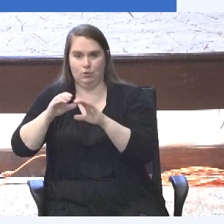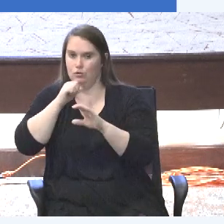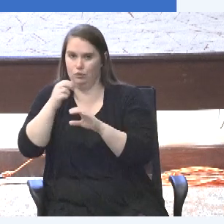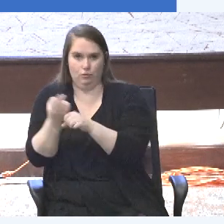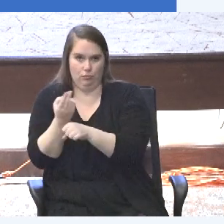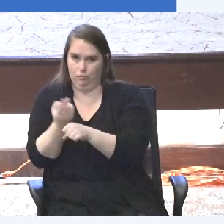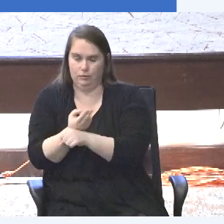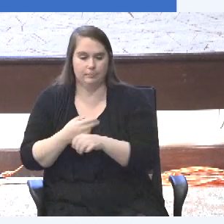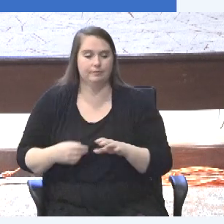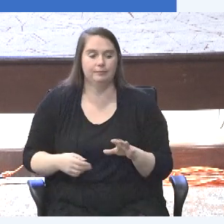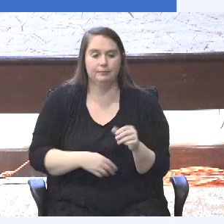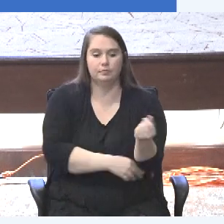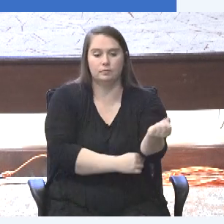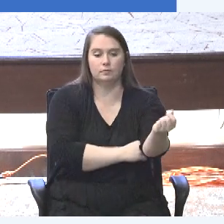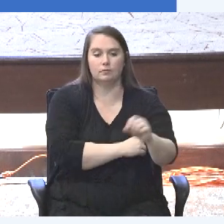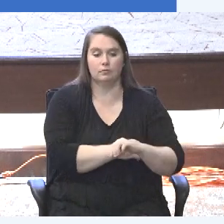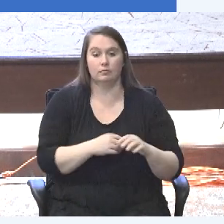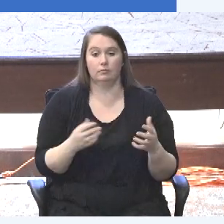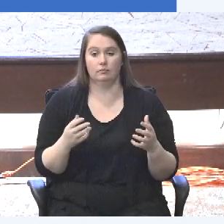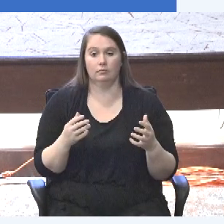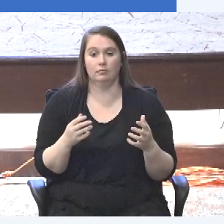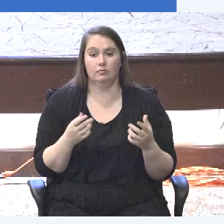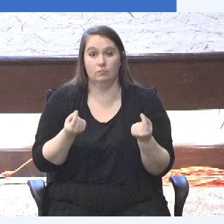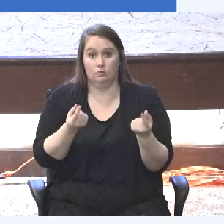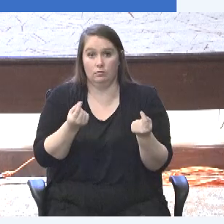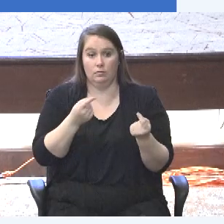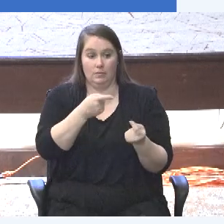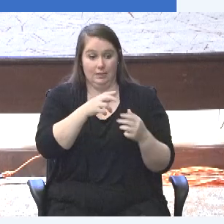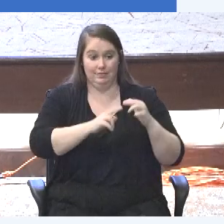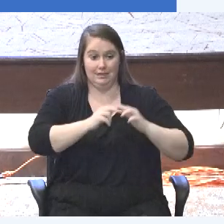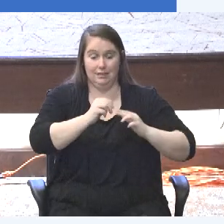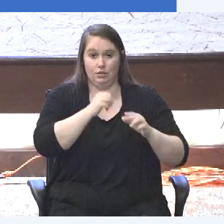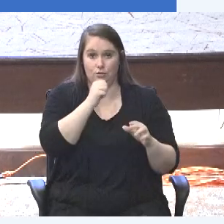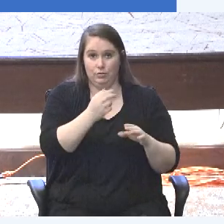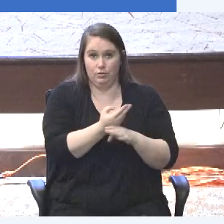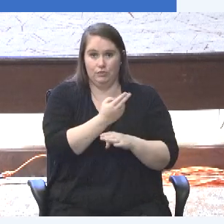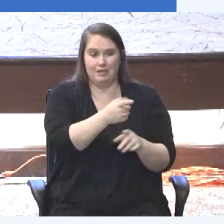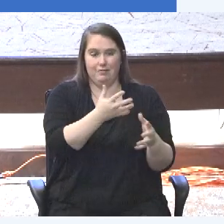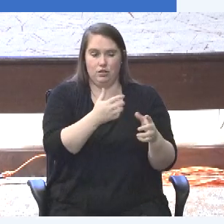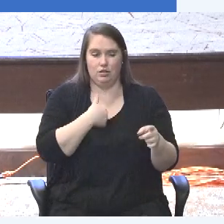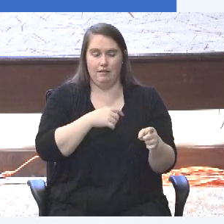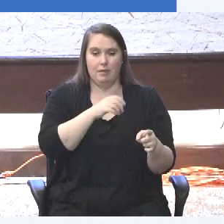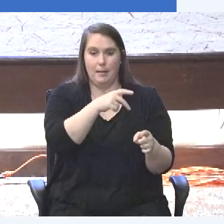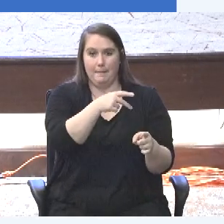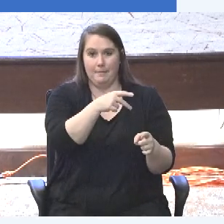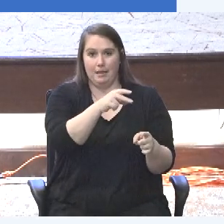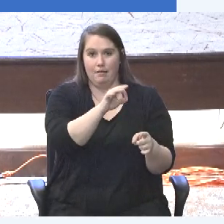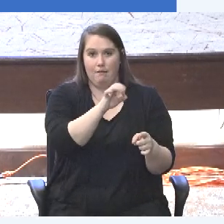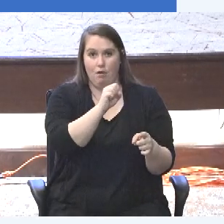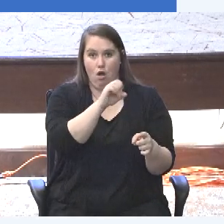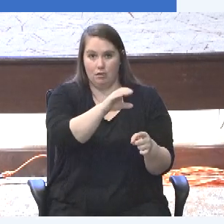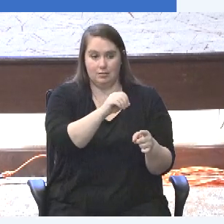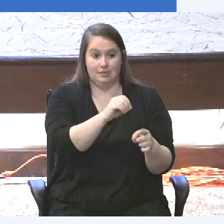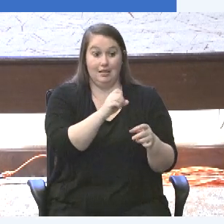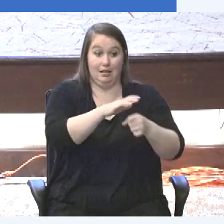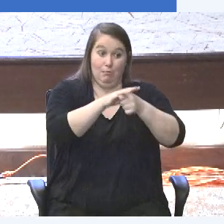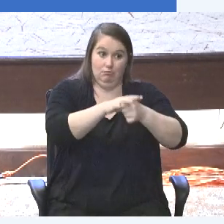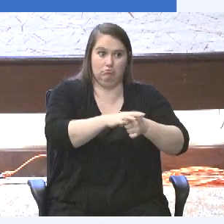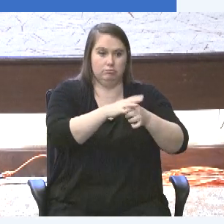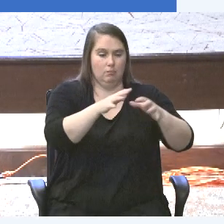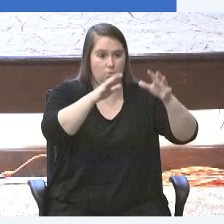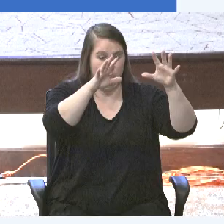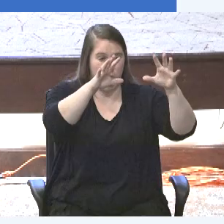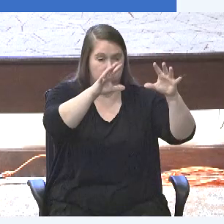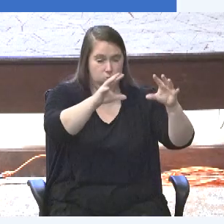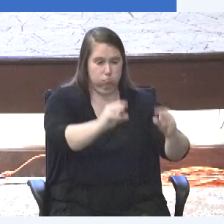we'll want to note that L3 Airport is not a facility. They do have still PFAS foam within their suppression systems, but I was just